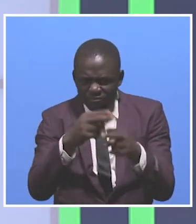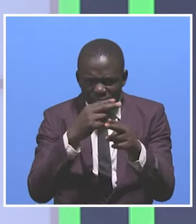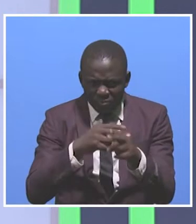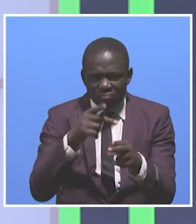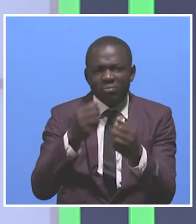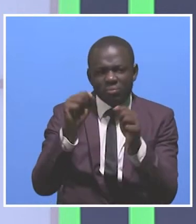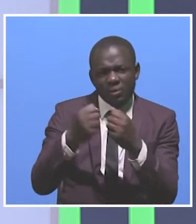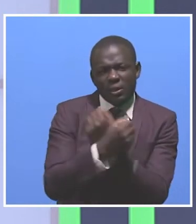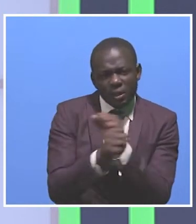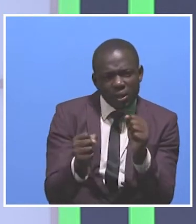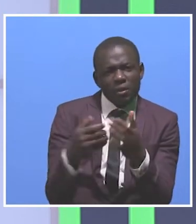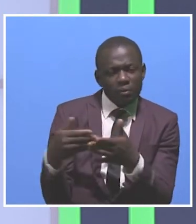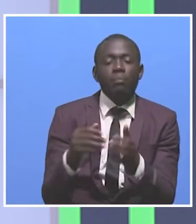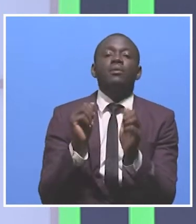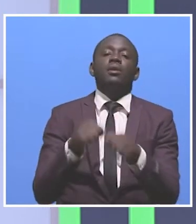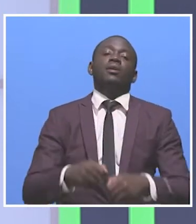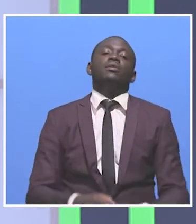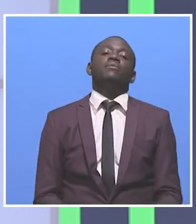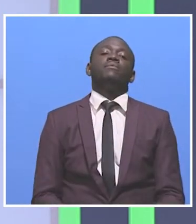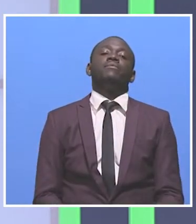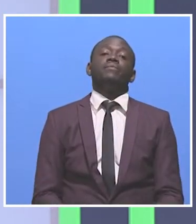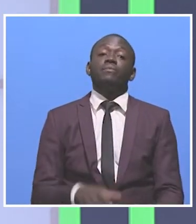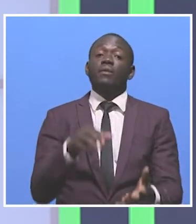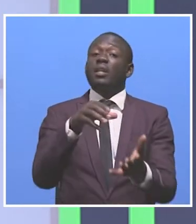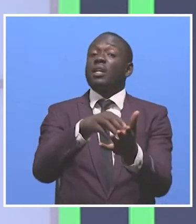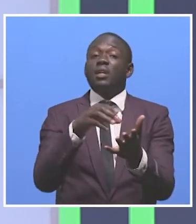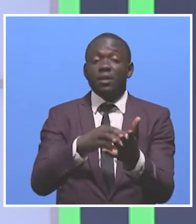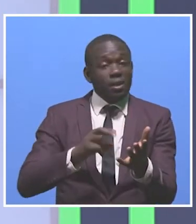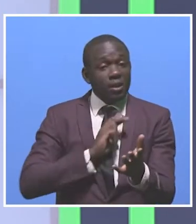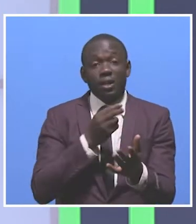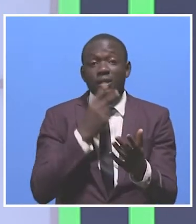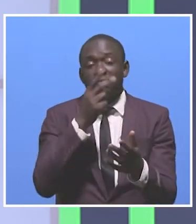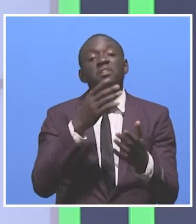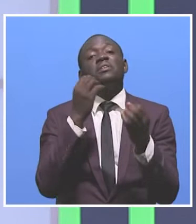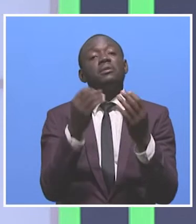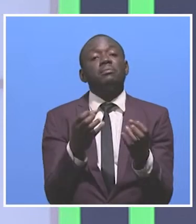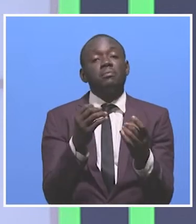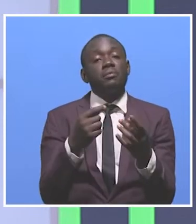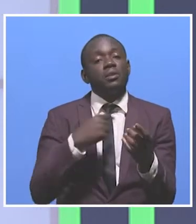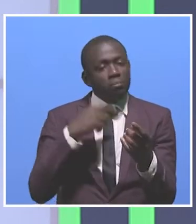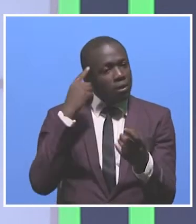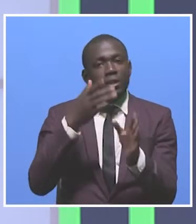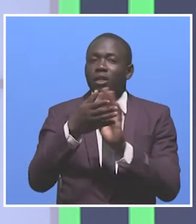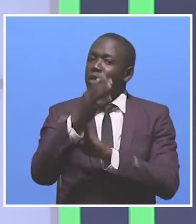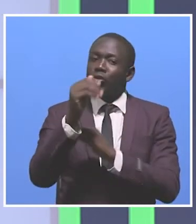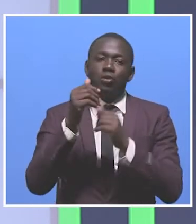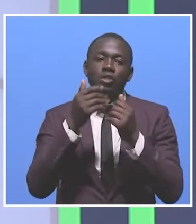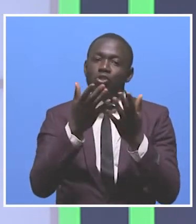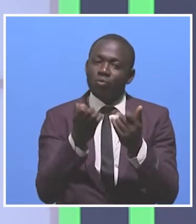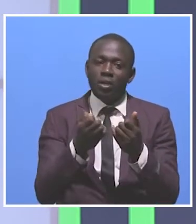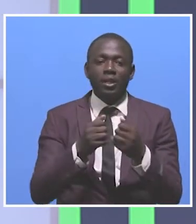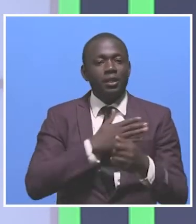delivered. We have seen several such cases, sir, and I think by God's grace, please just see